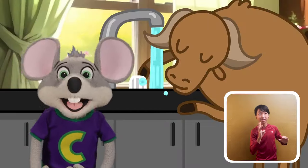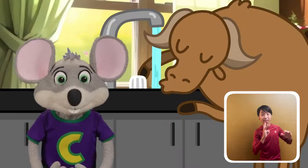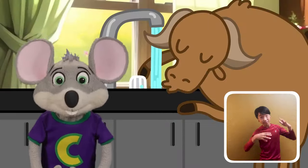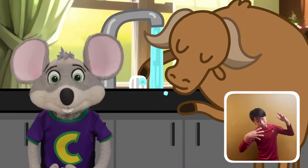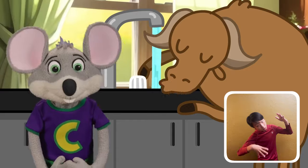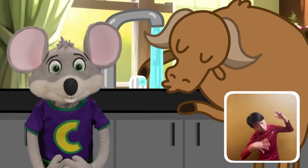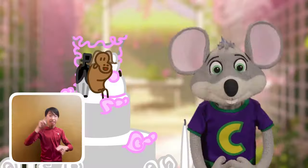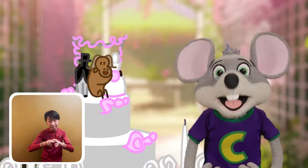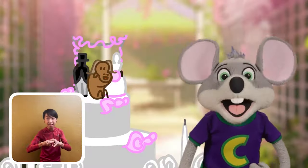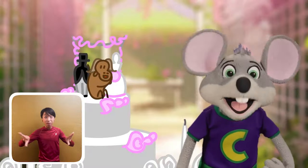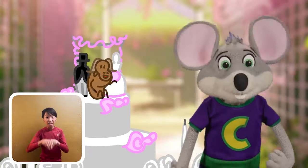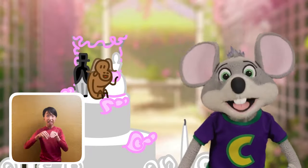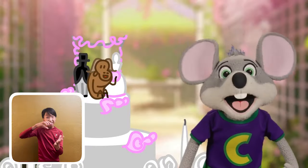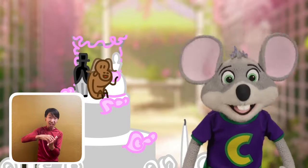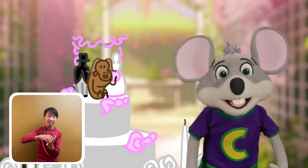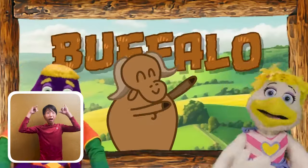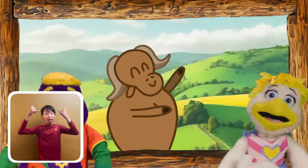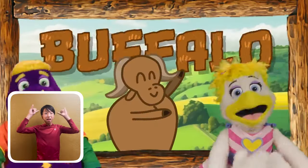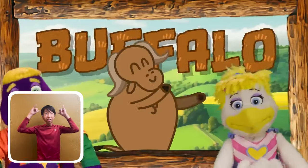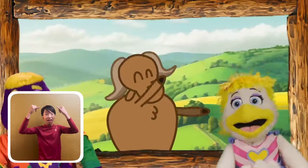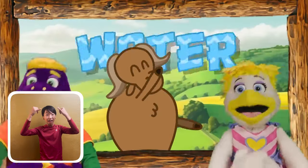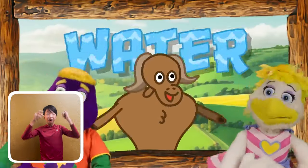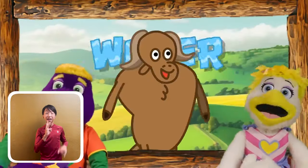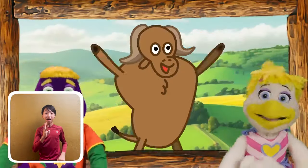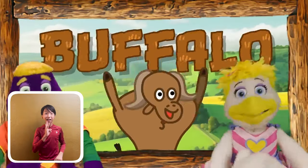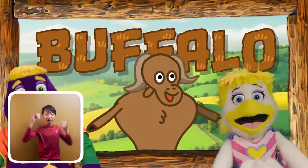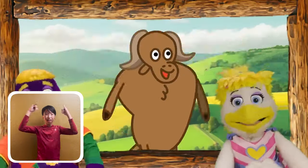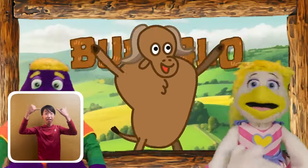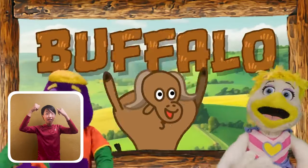faucet sitting on a wedding cake buffalo buffalo